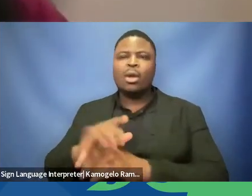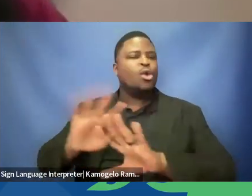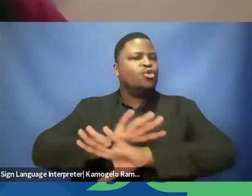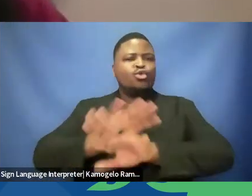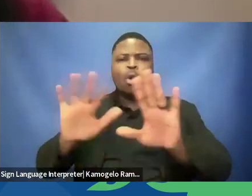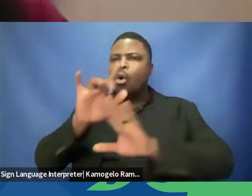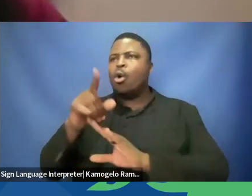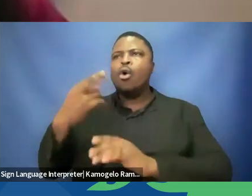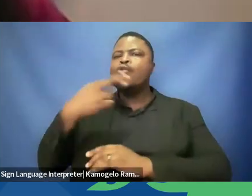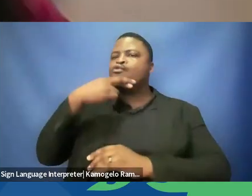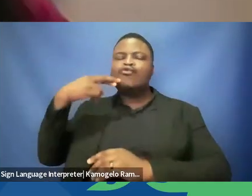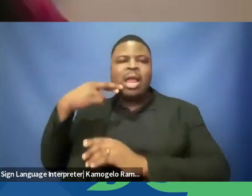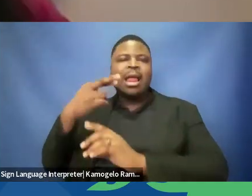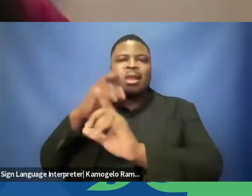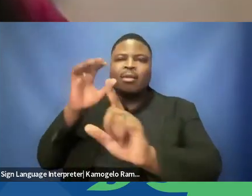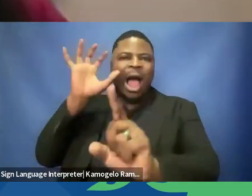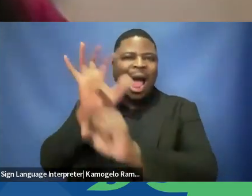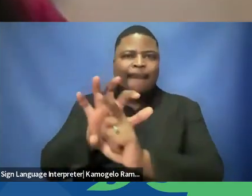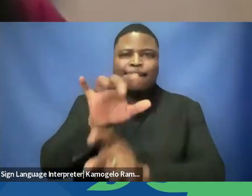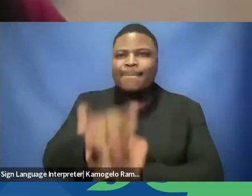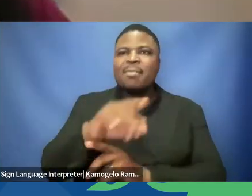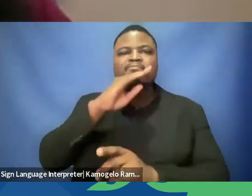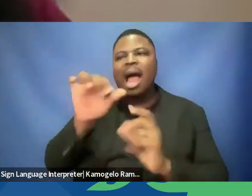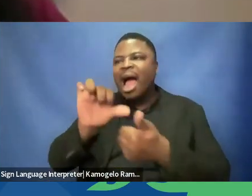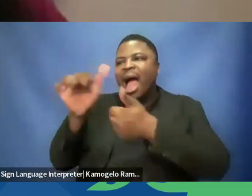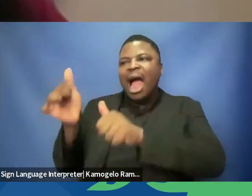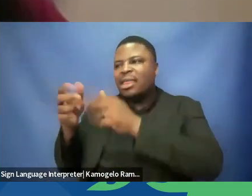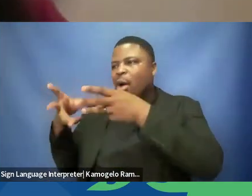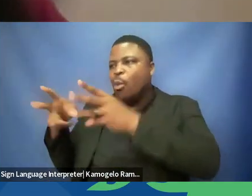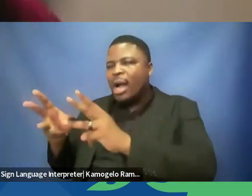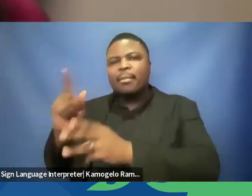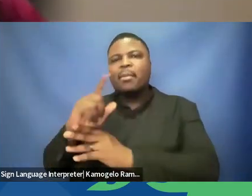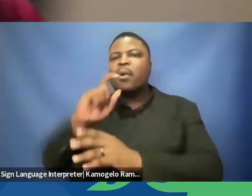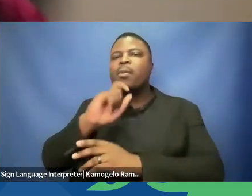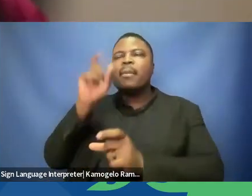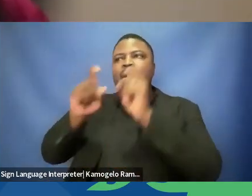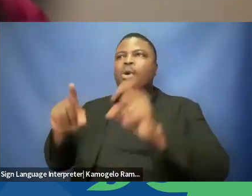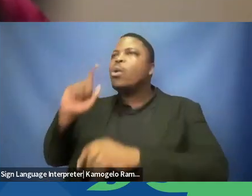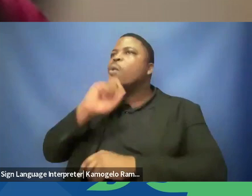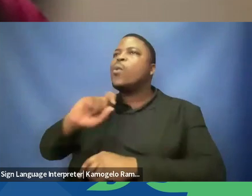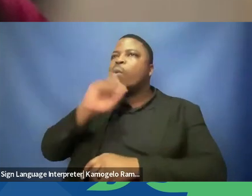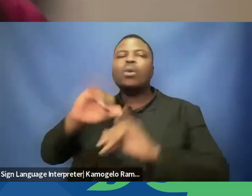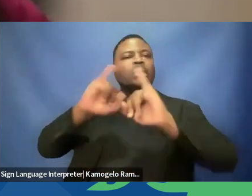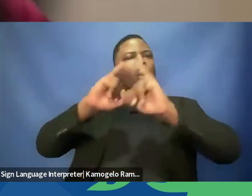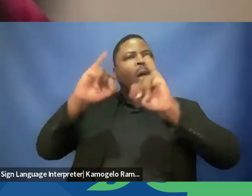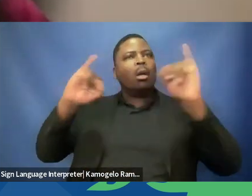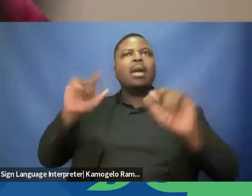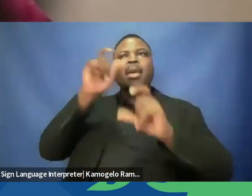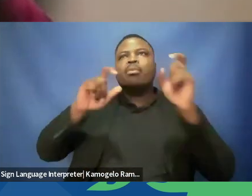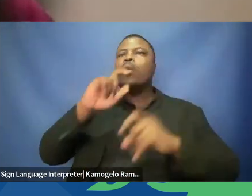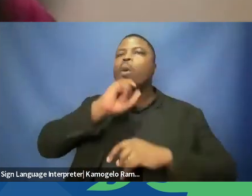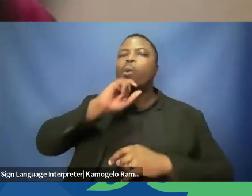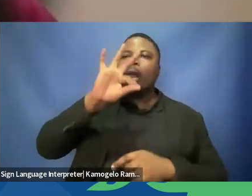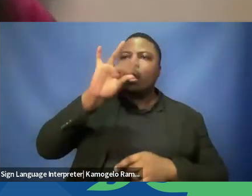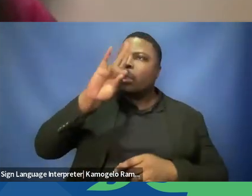or substitution therapy options for stimulant users as there is with opiate users. I think your